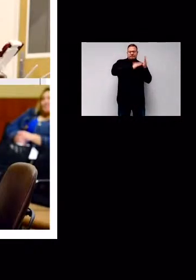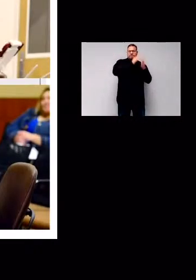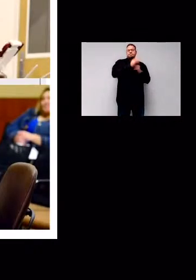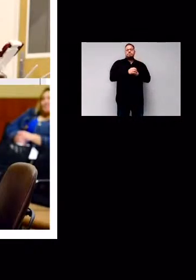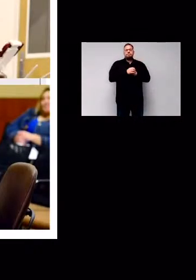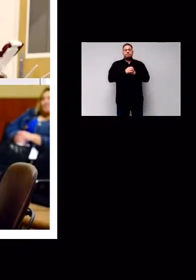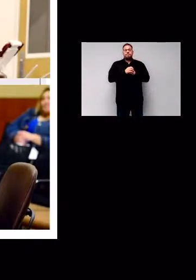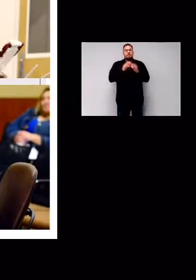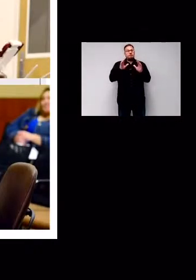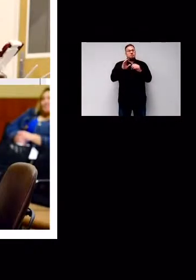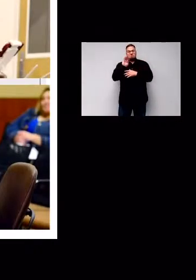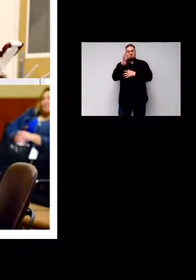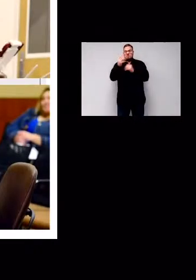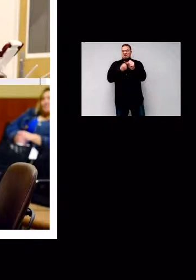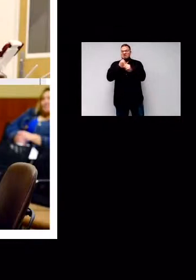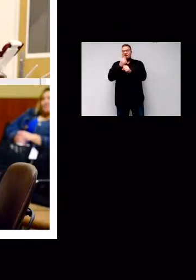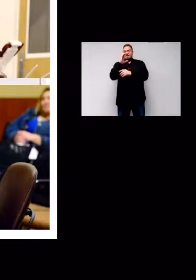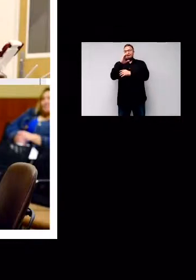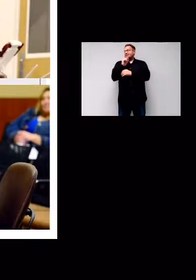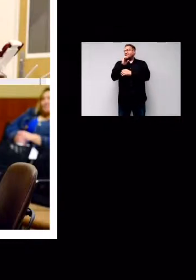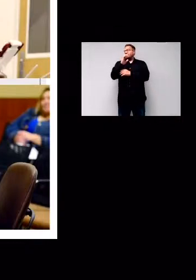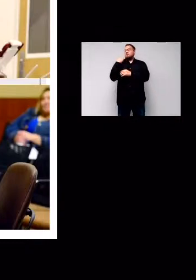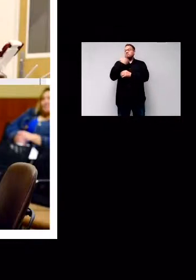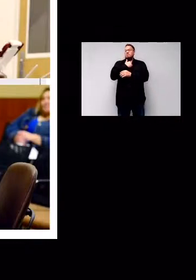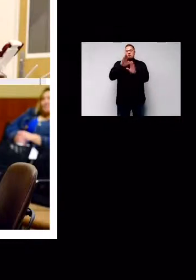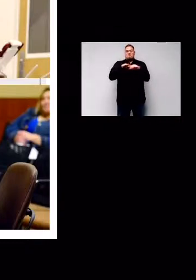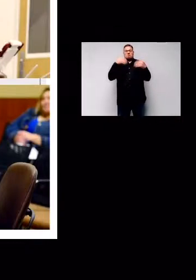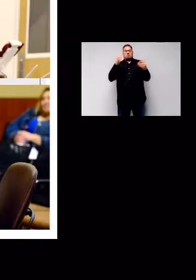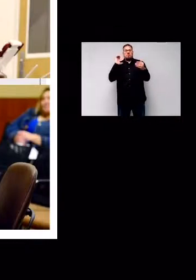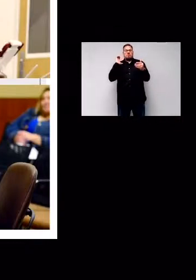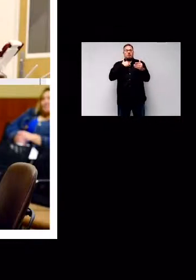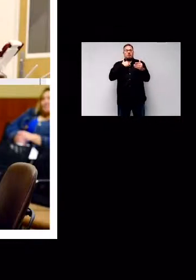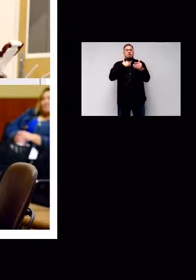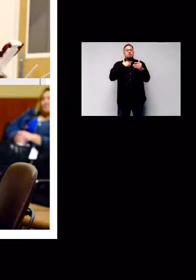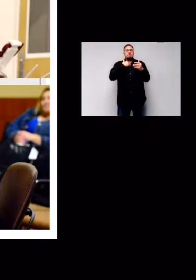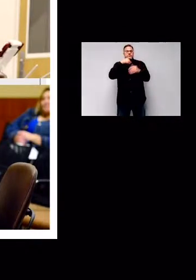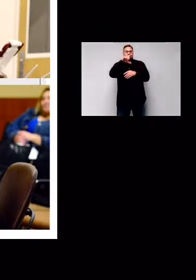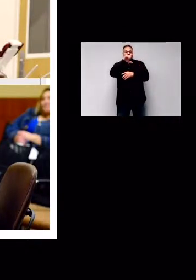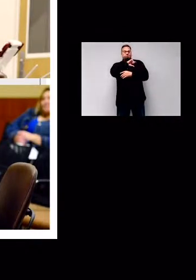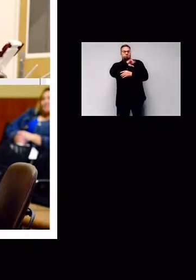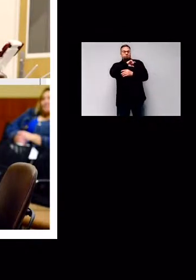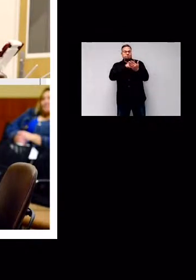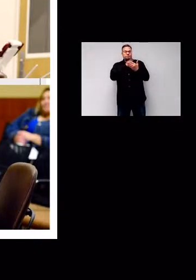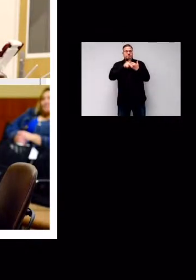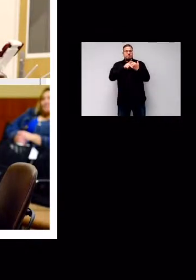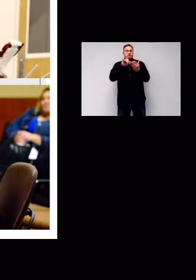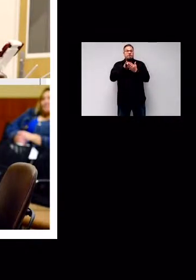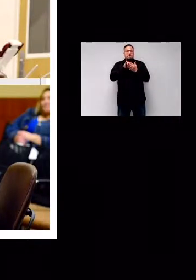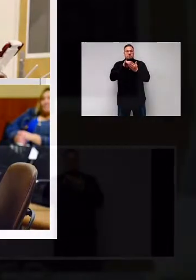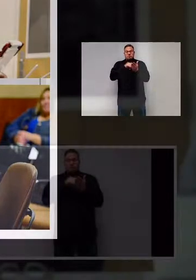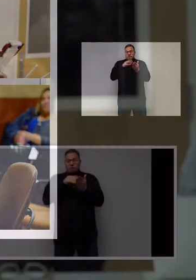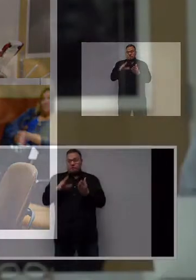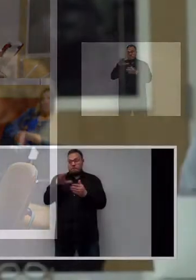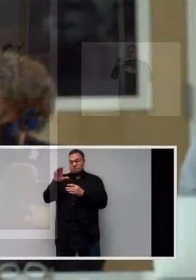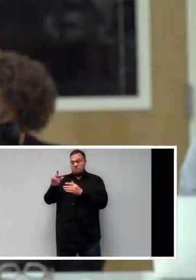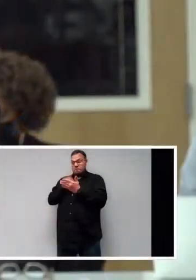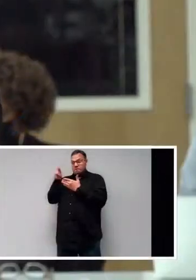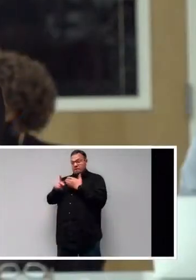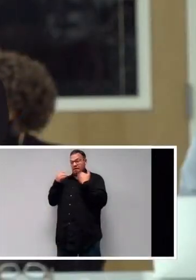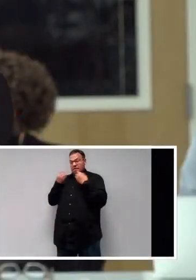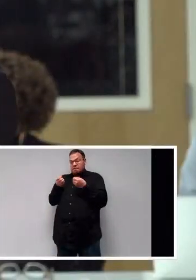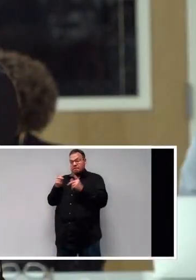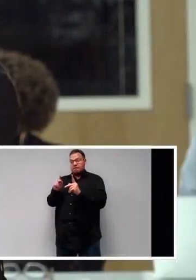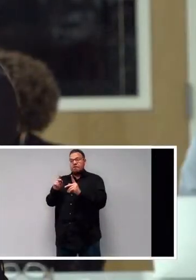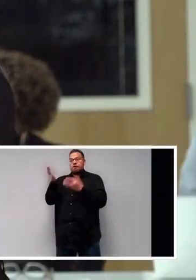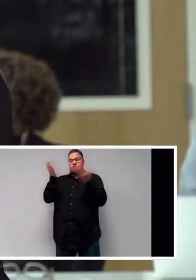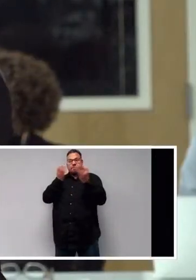In the fourth year of CTEC, we opened our law enforcement criminal justice program. So students in that program have the opportunity to serve their community